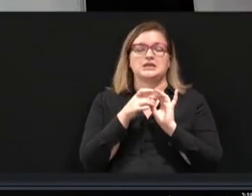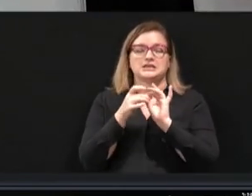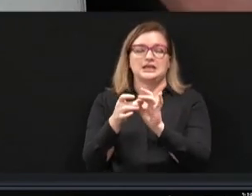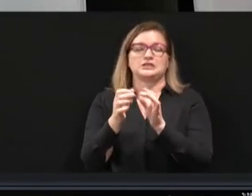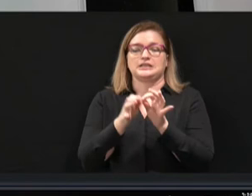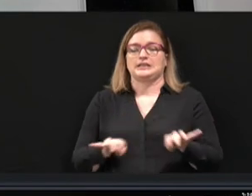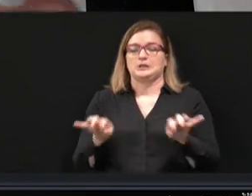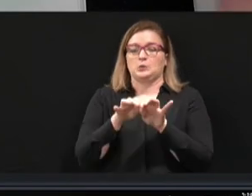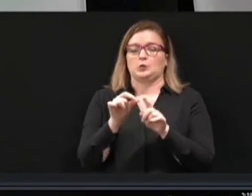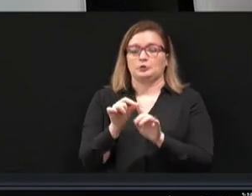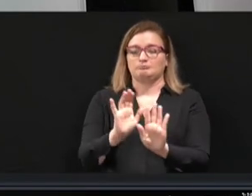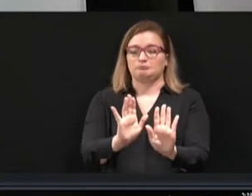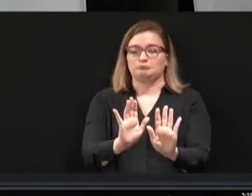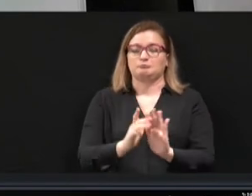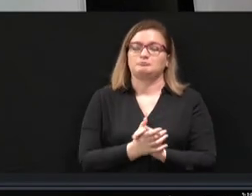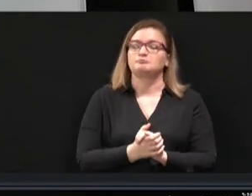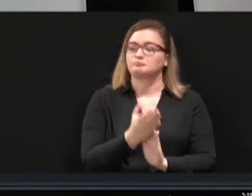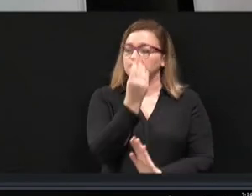So